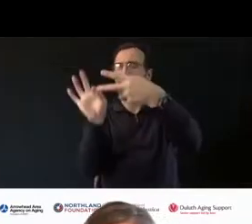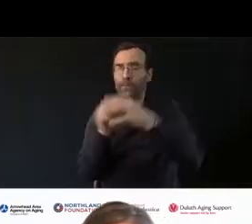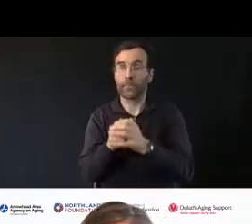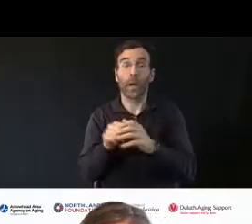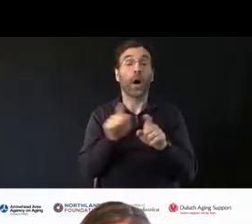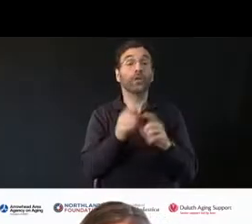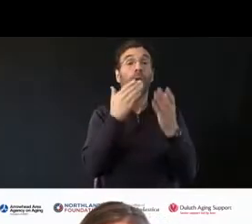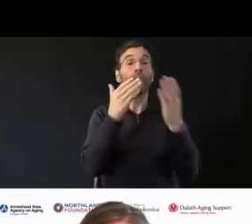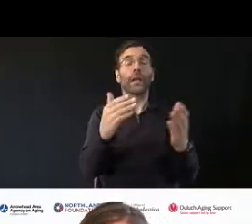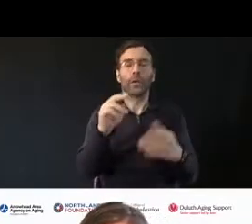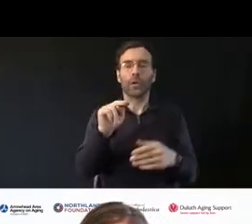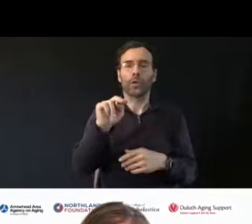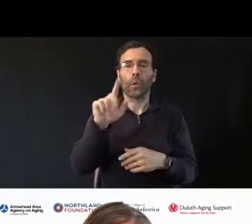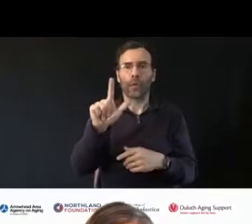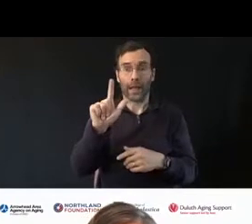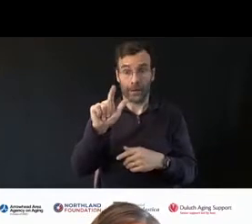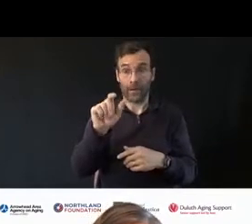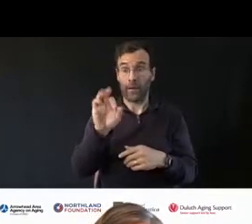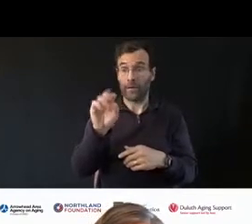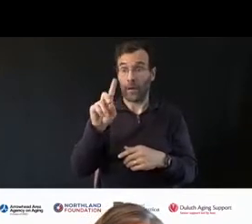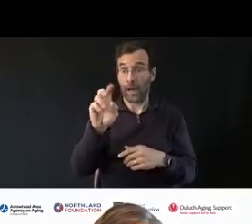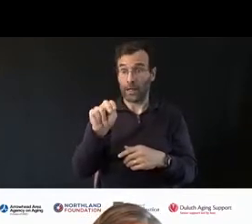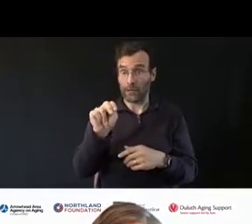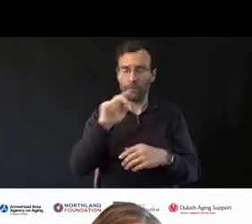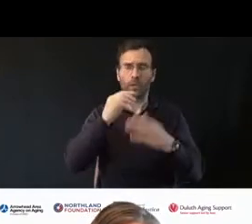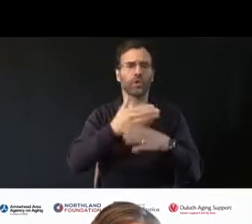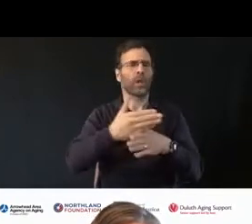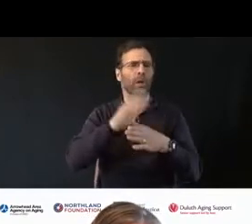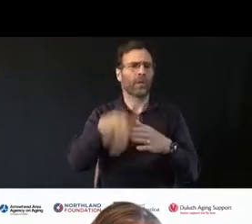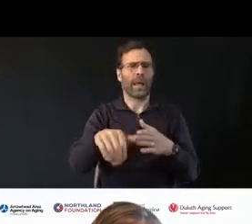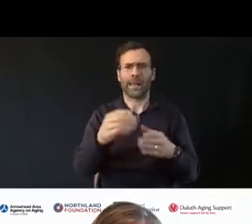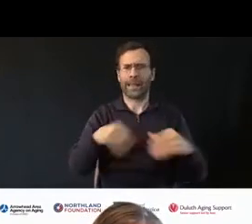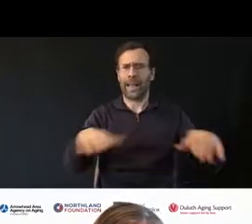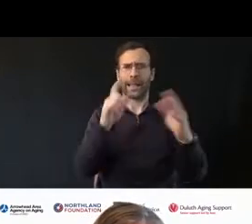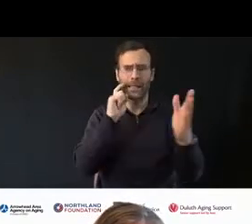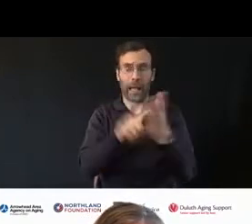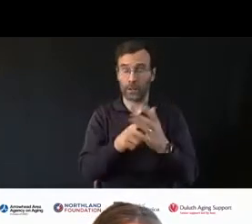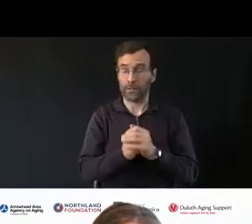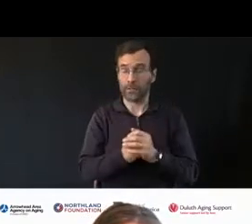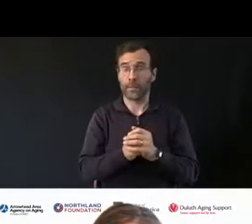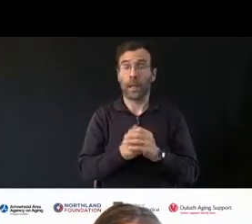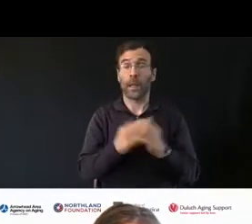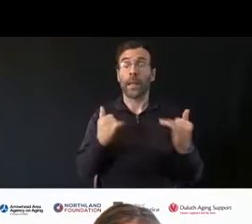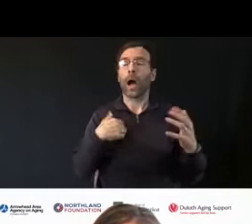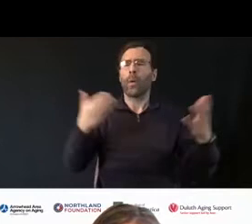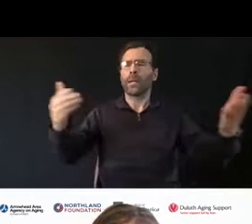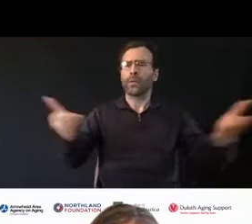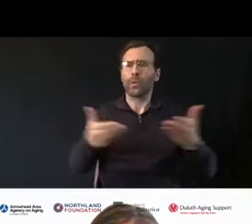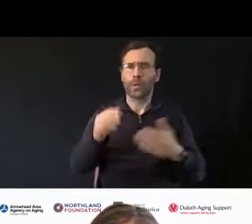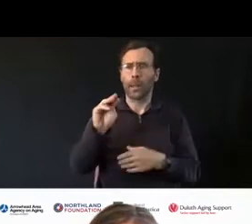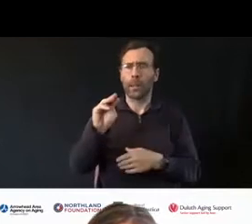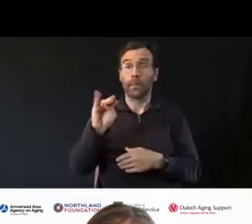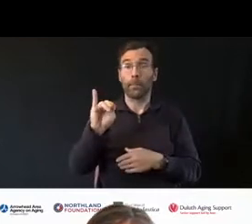Northland Foundation for sharing the land acknowledgement. We're going to transition. I'd like to introduce Mimi